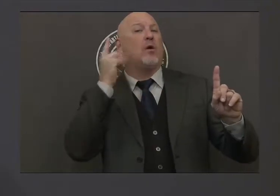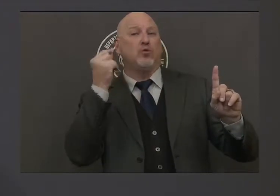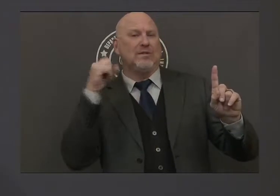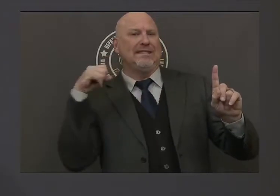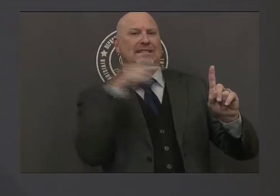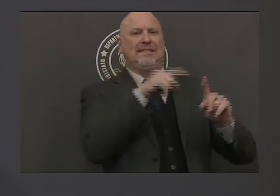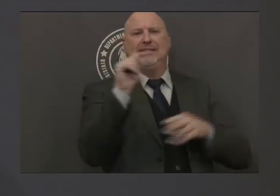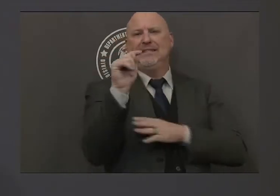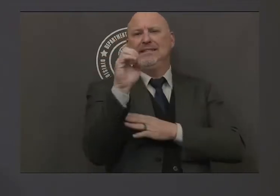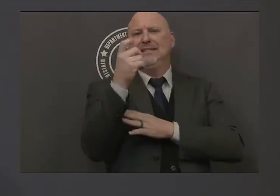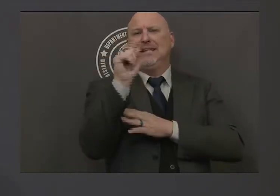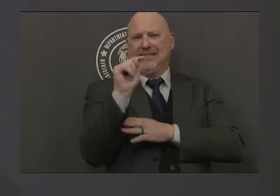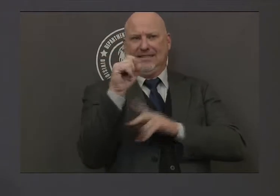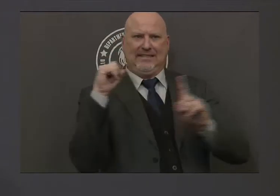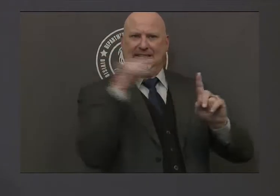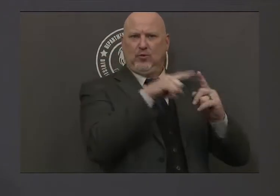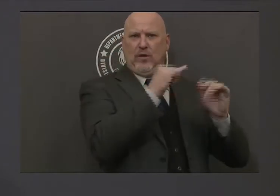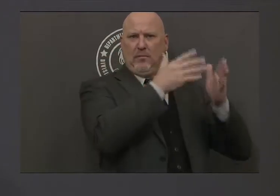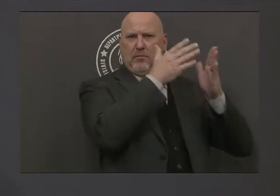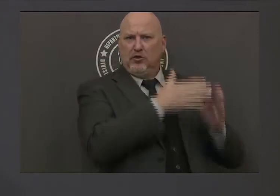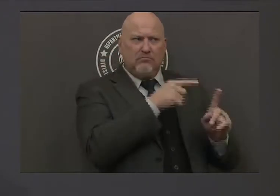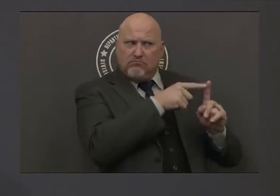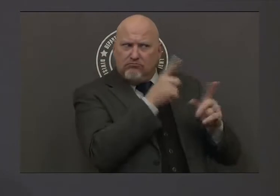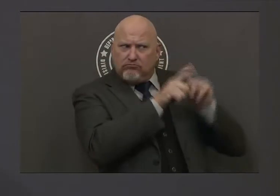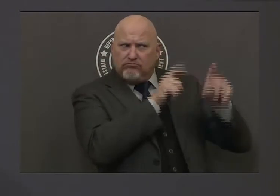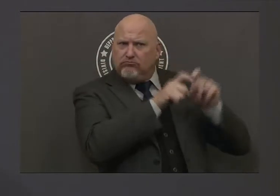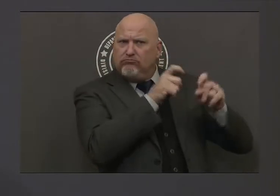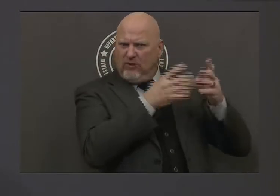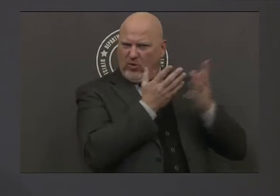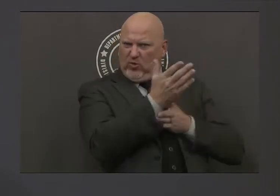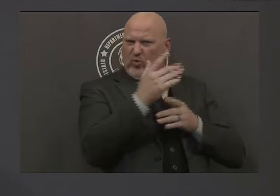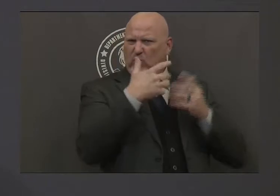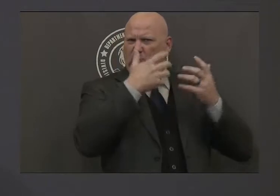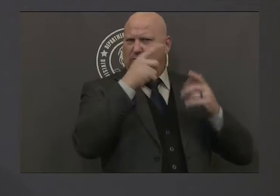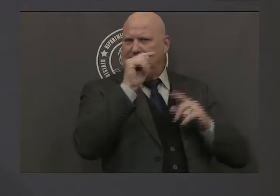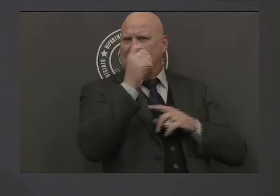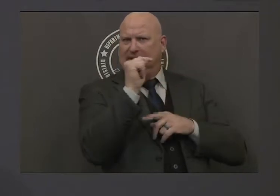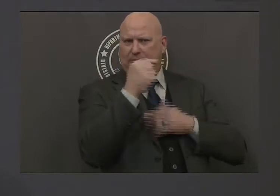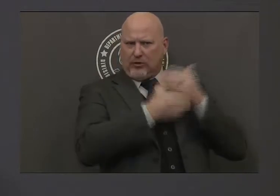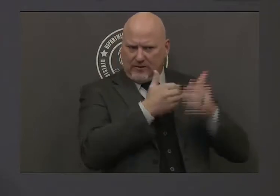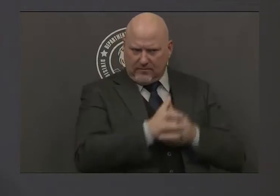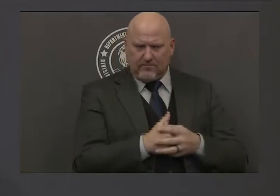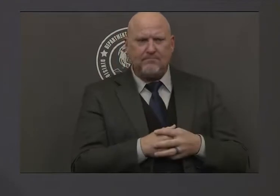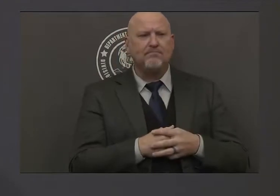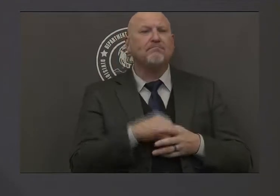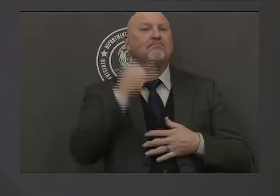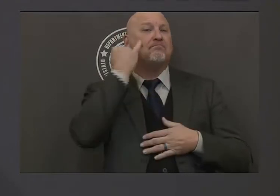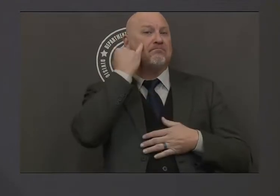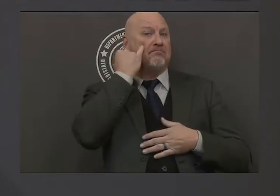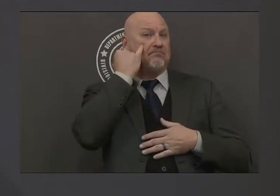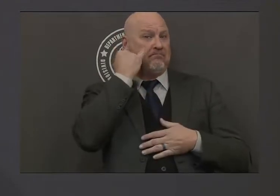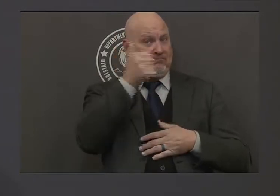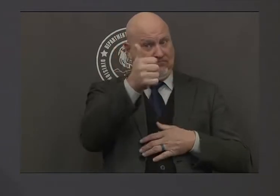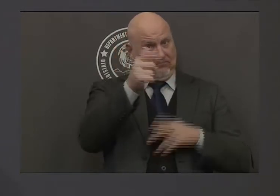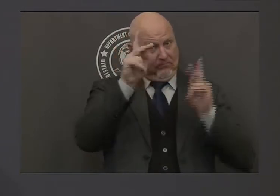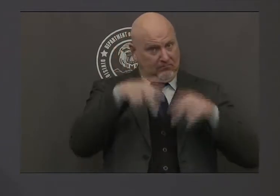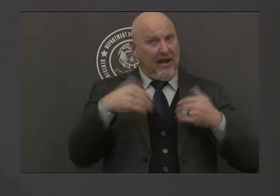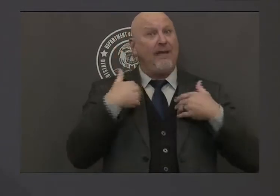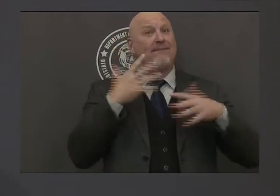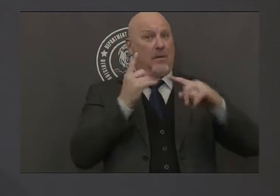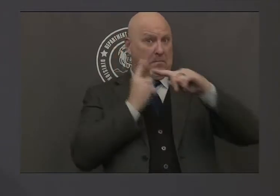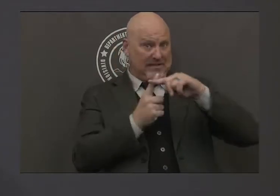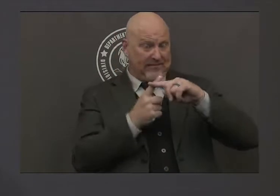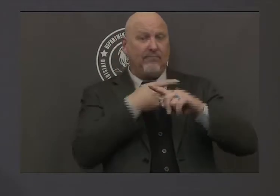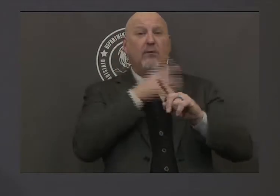tested positive can provide information related to the case investigation and contact tracing electronically. There will also be a